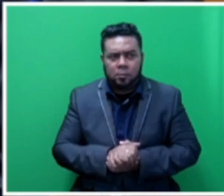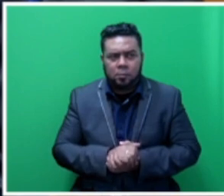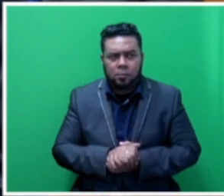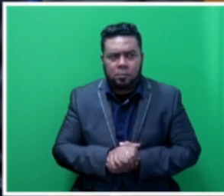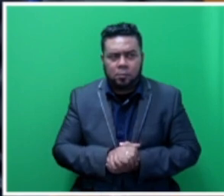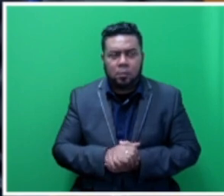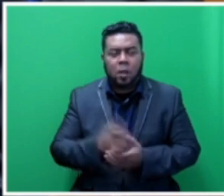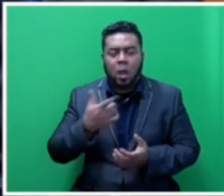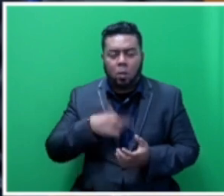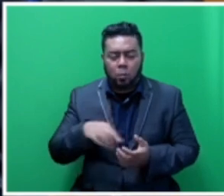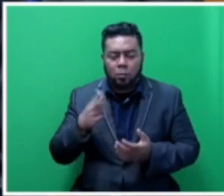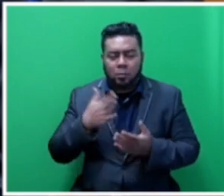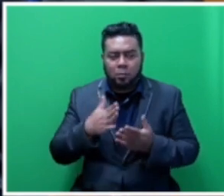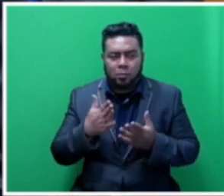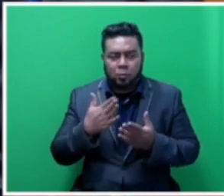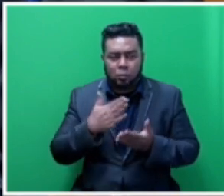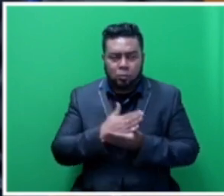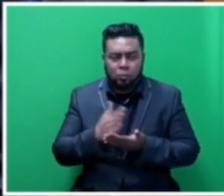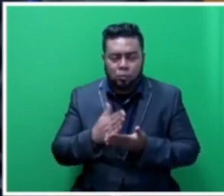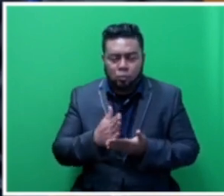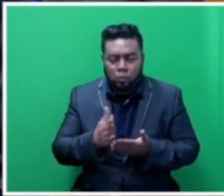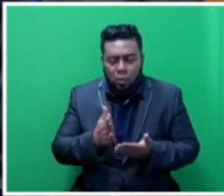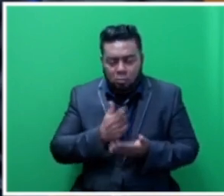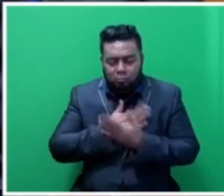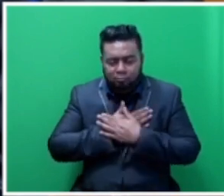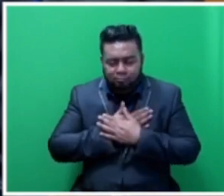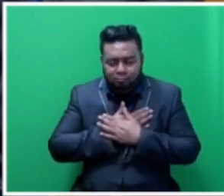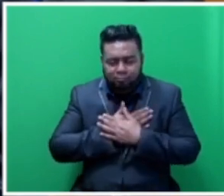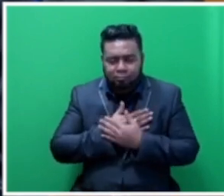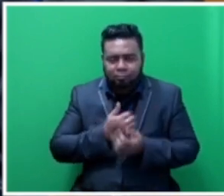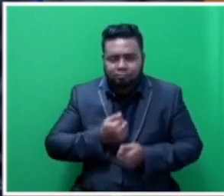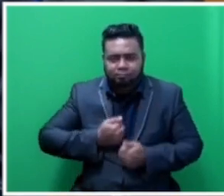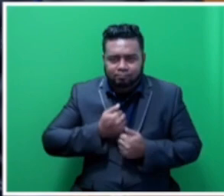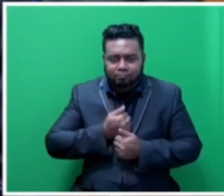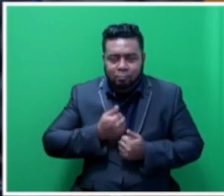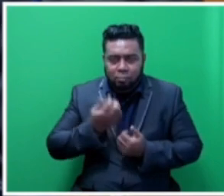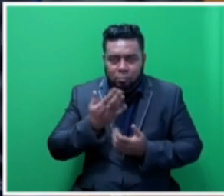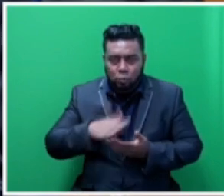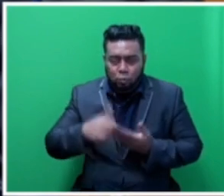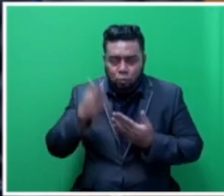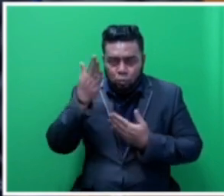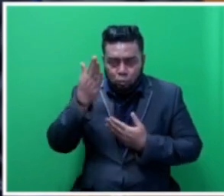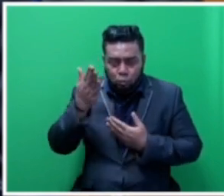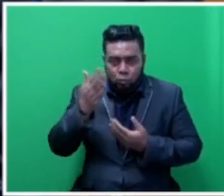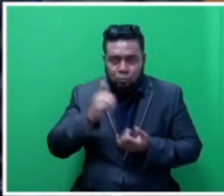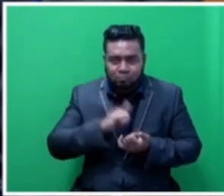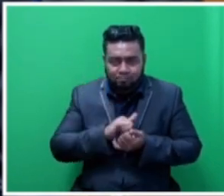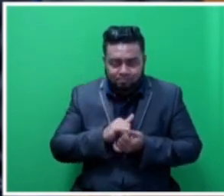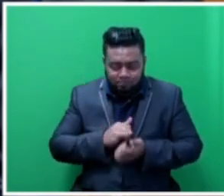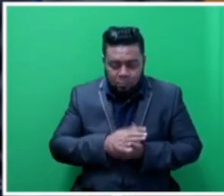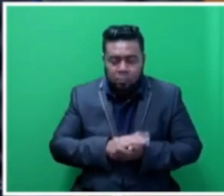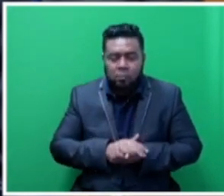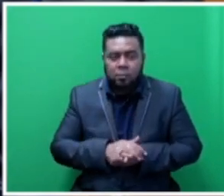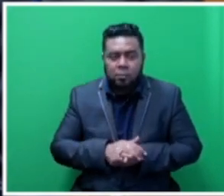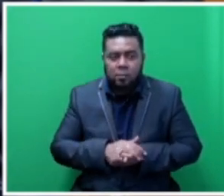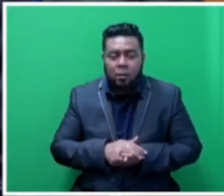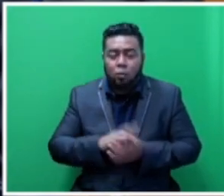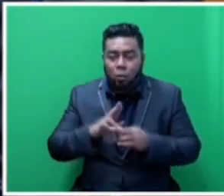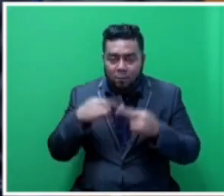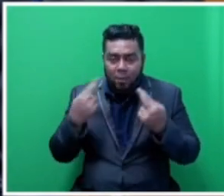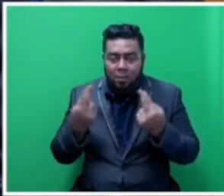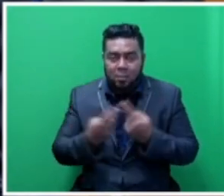We also like to to share our deepest condolences to you personally, sir, your